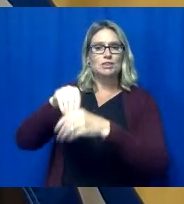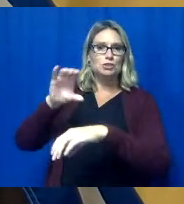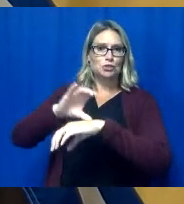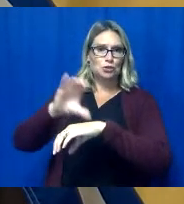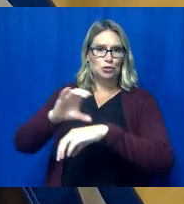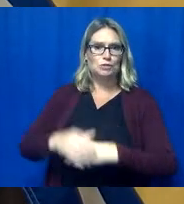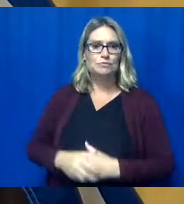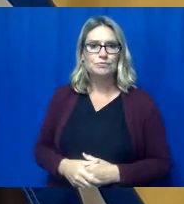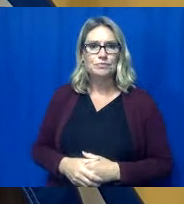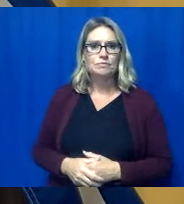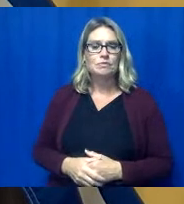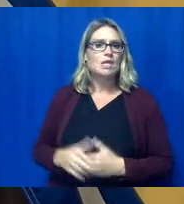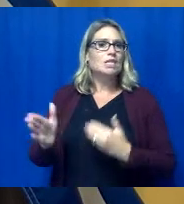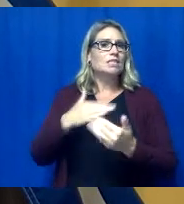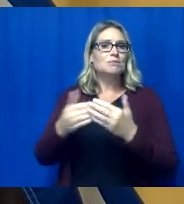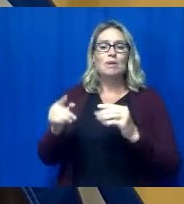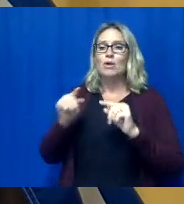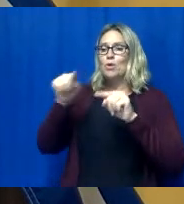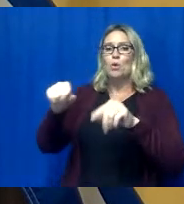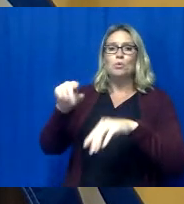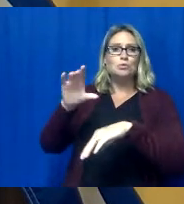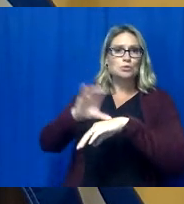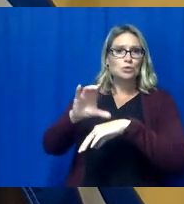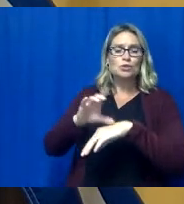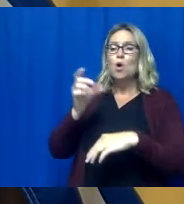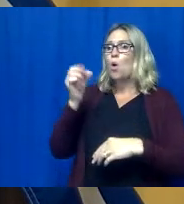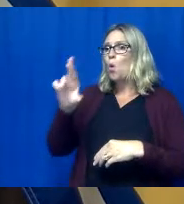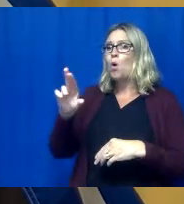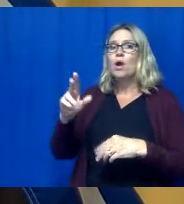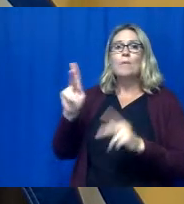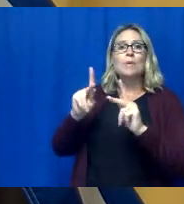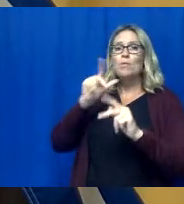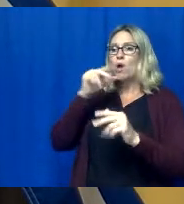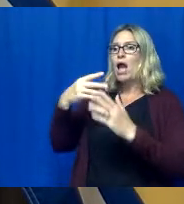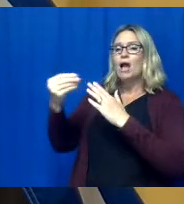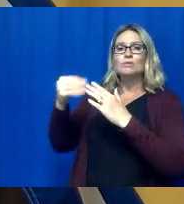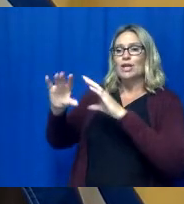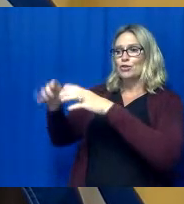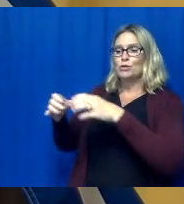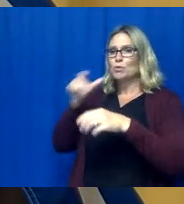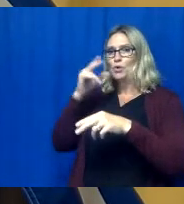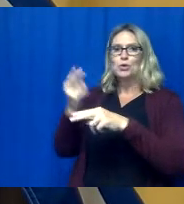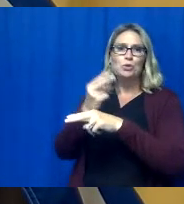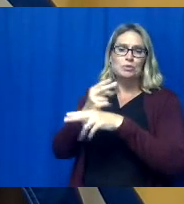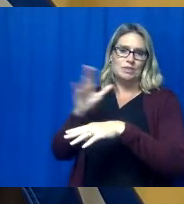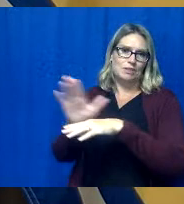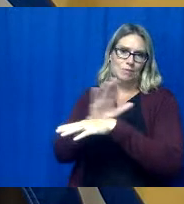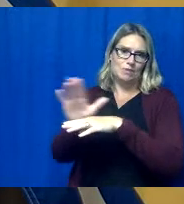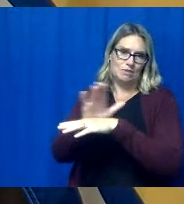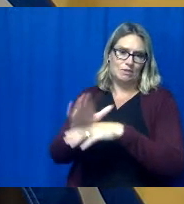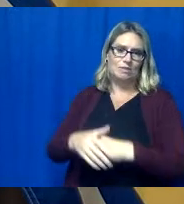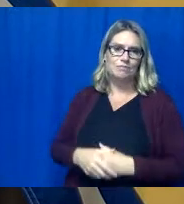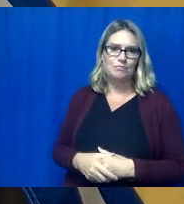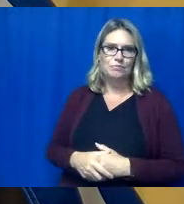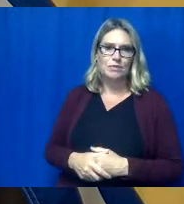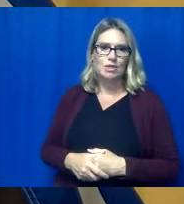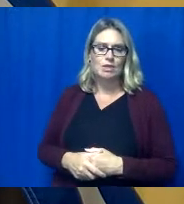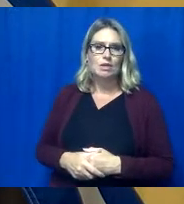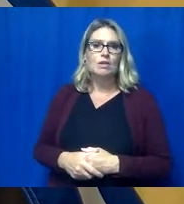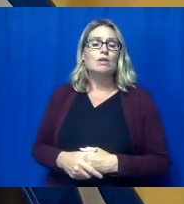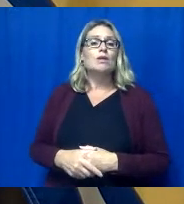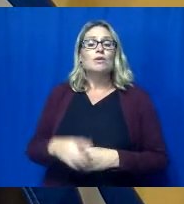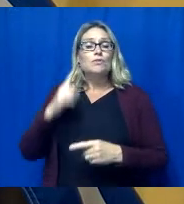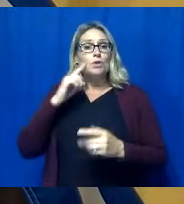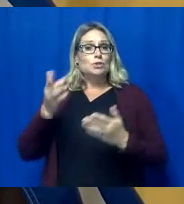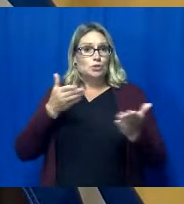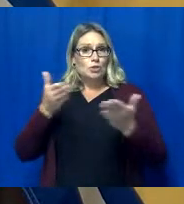be congregation members or whether they be outside groups who are utilizing the business. But beyond that, for services, for